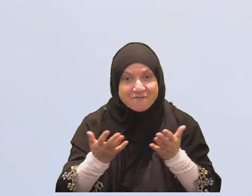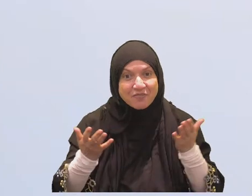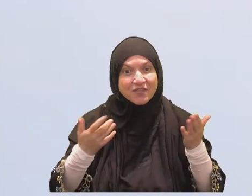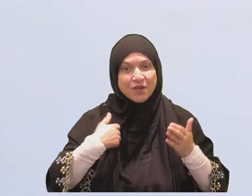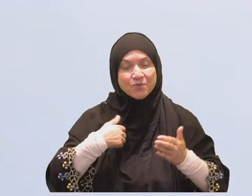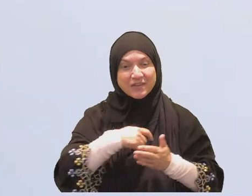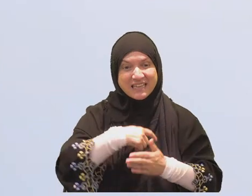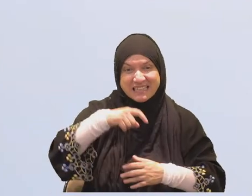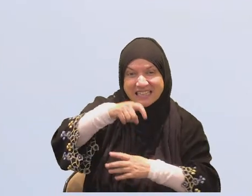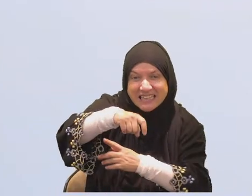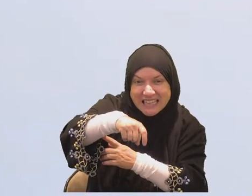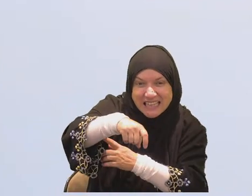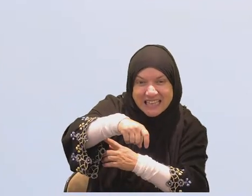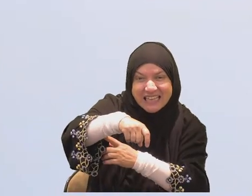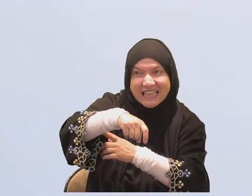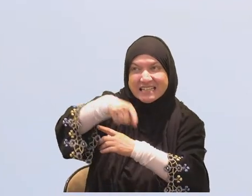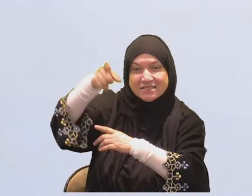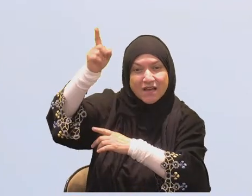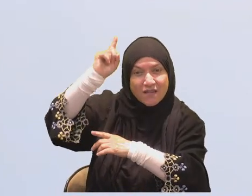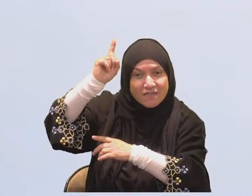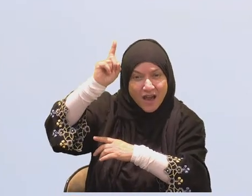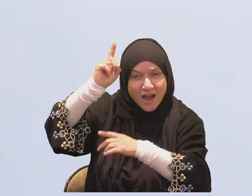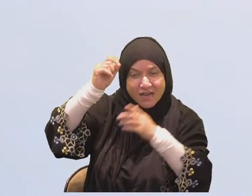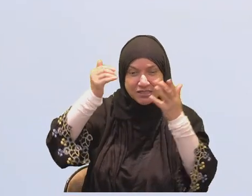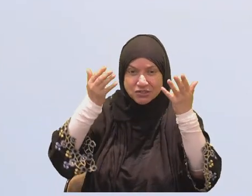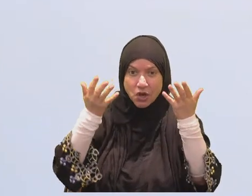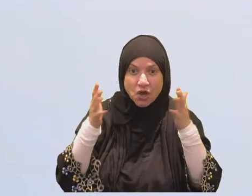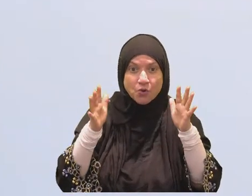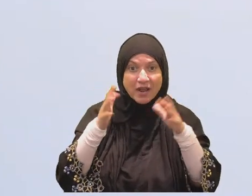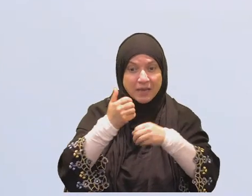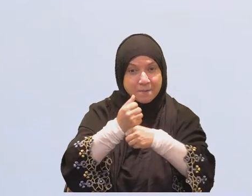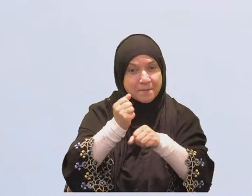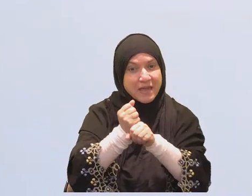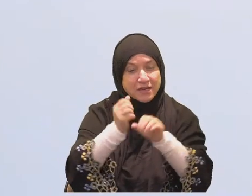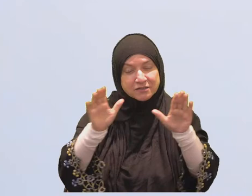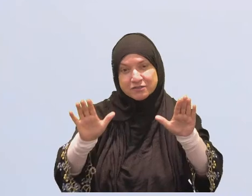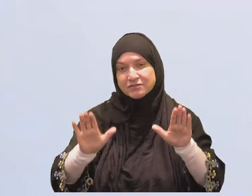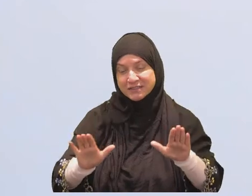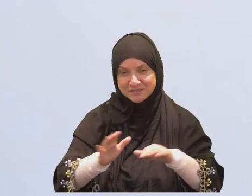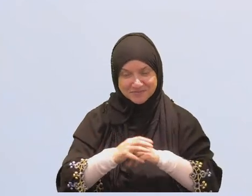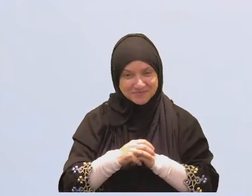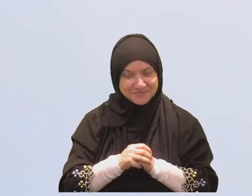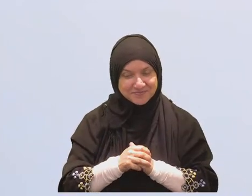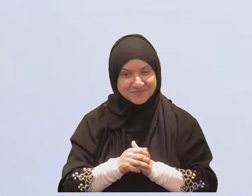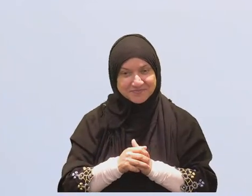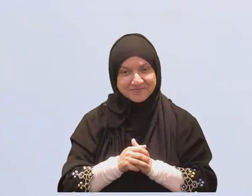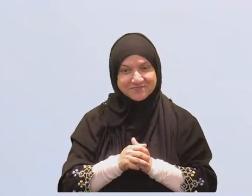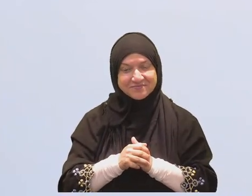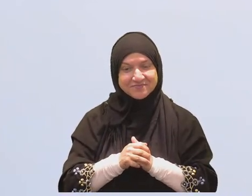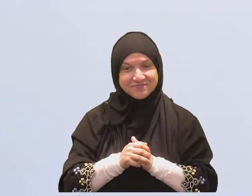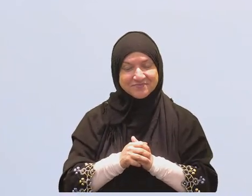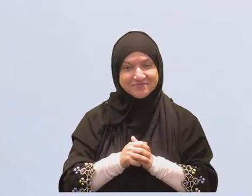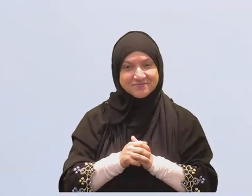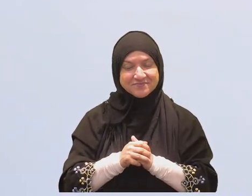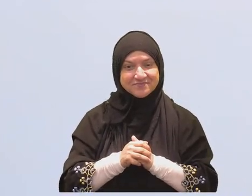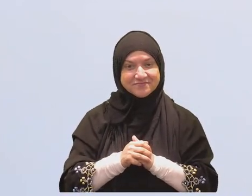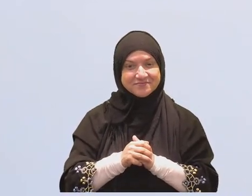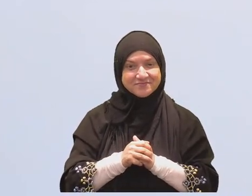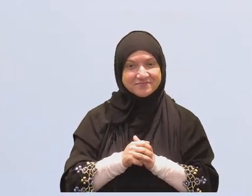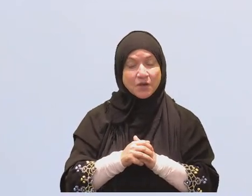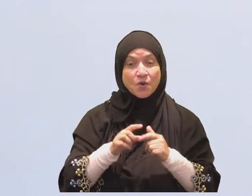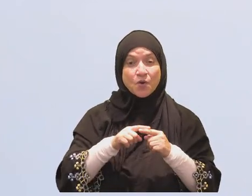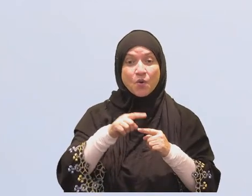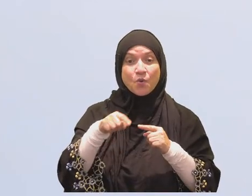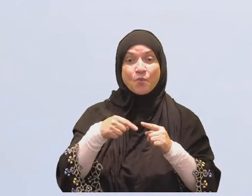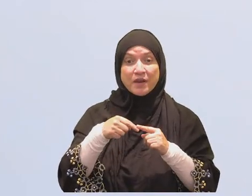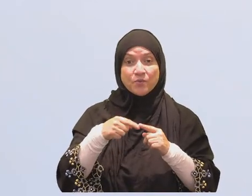guidance existed before we were created. And once we were created, the distinguishing feature